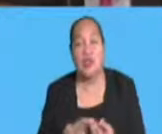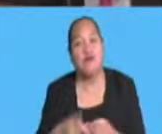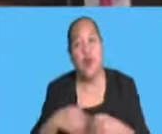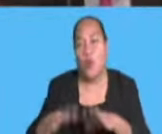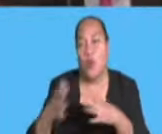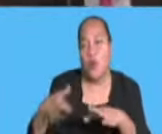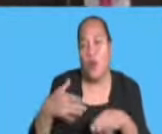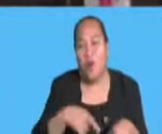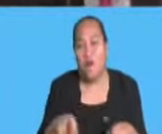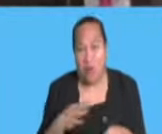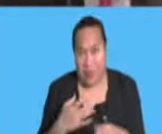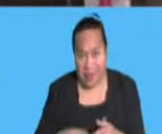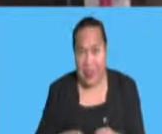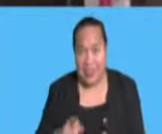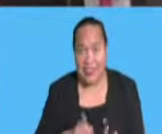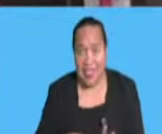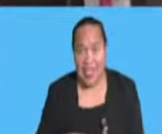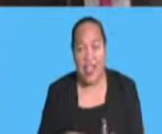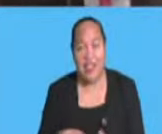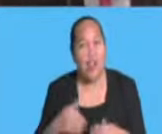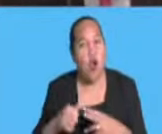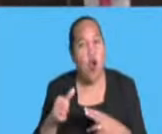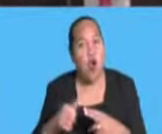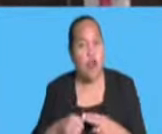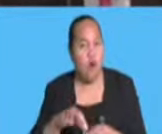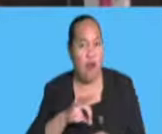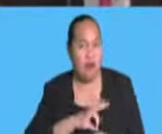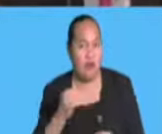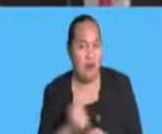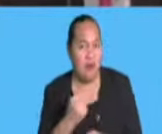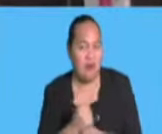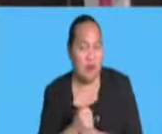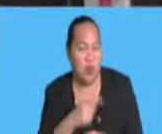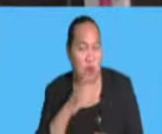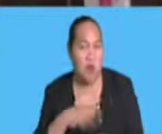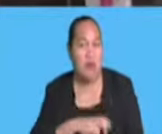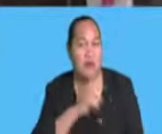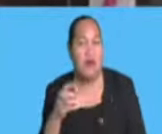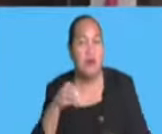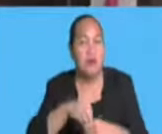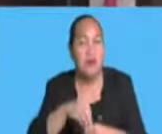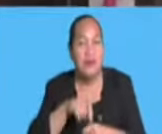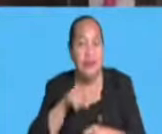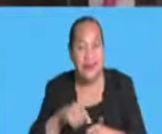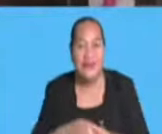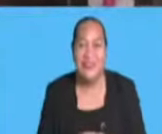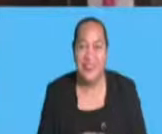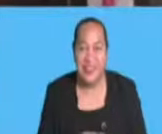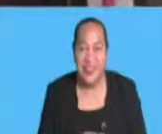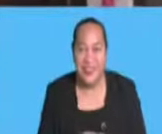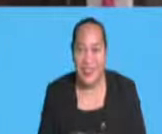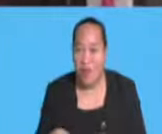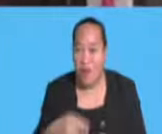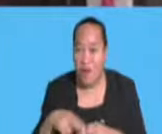World Club later this year and the defense of our Olympic gold medal in Tokyo 2020. The elevation of Fiji